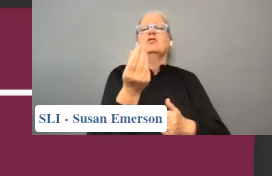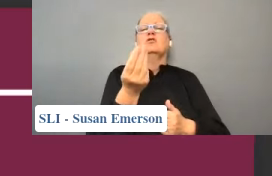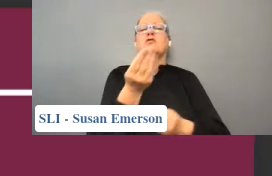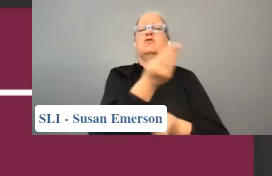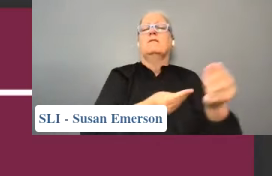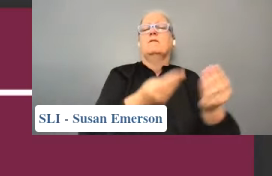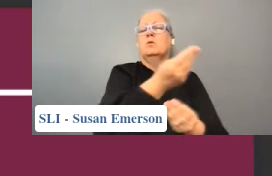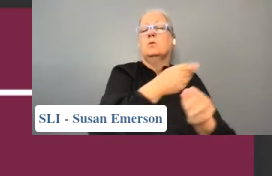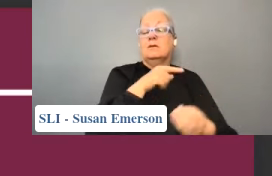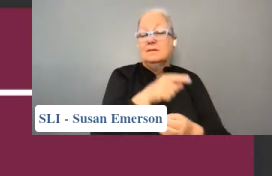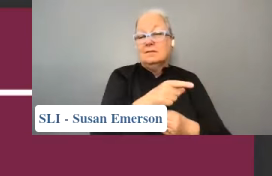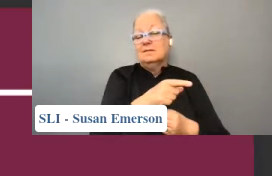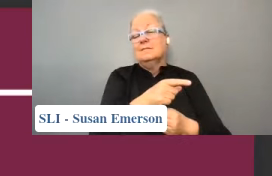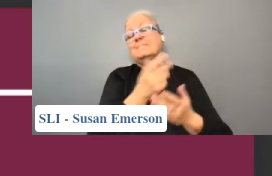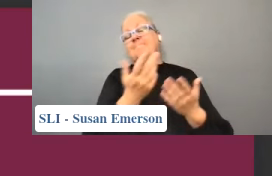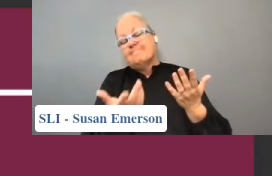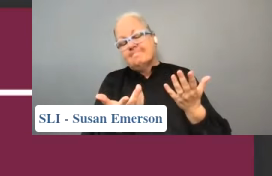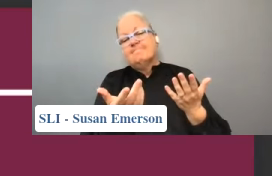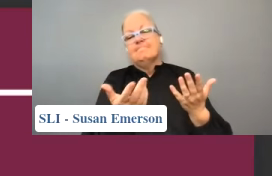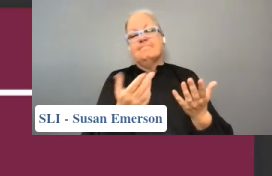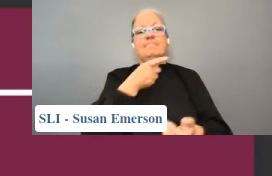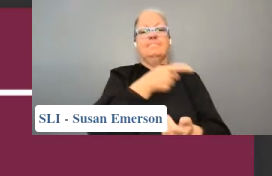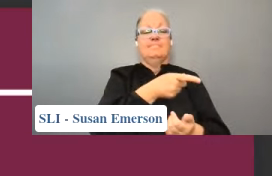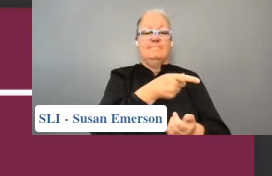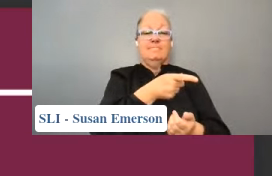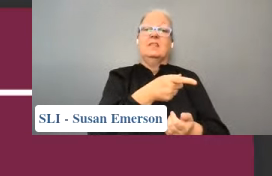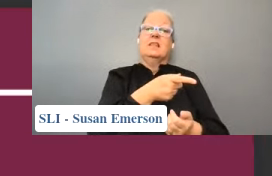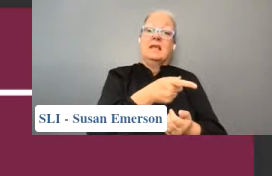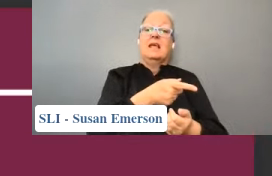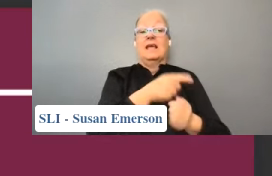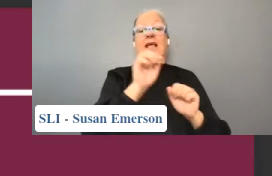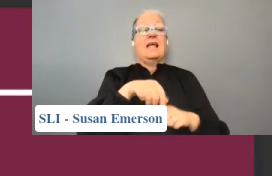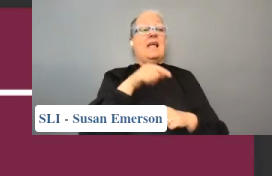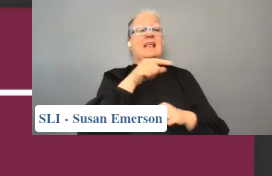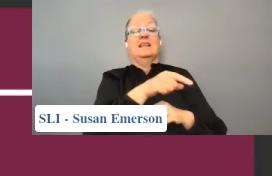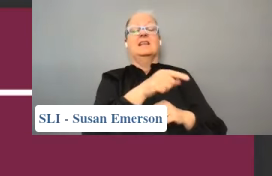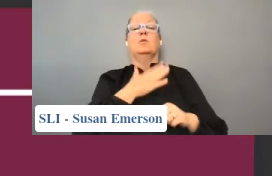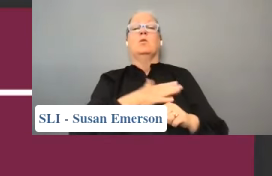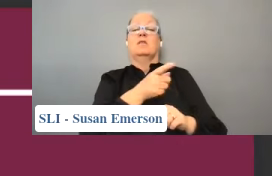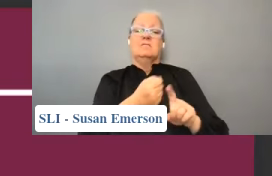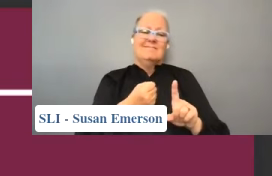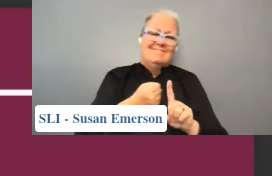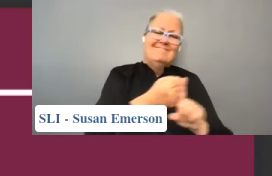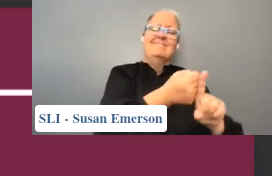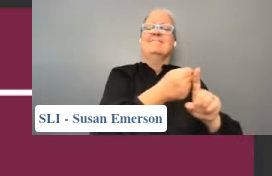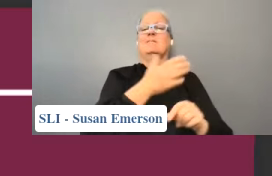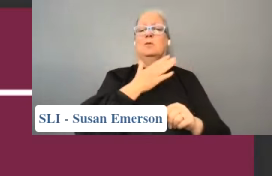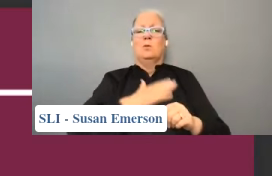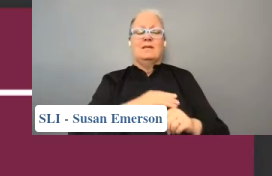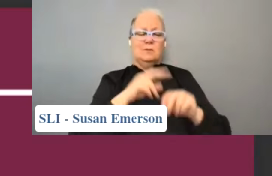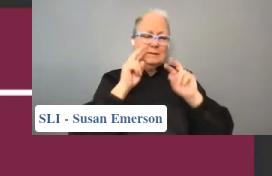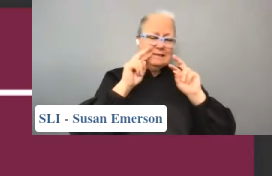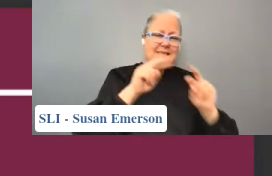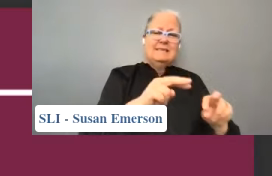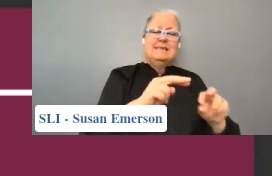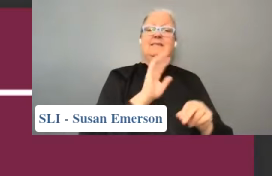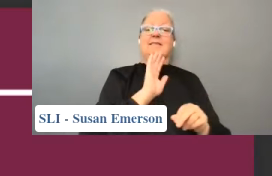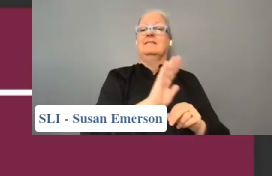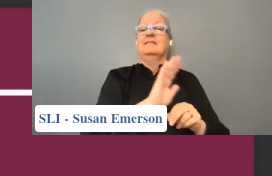much broader opportunity for impact in connecting, exploring social protection and the